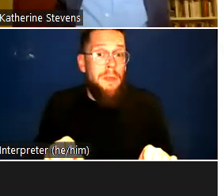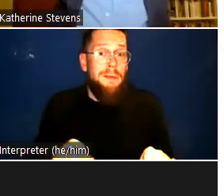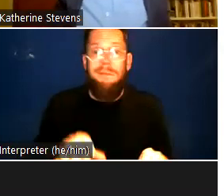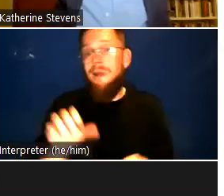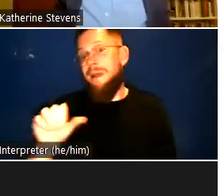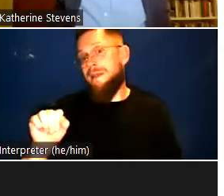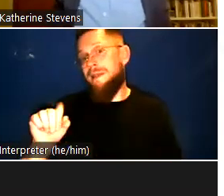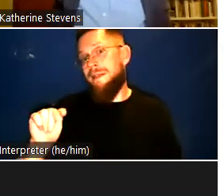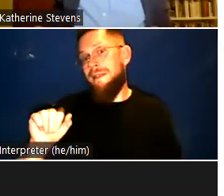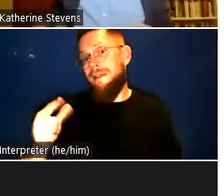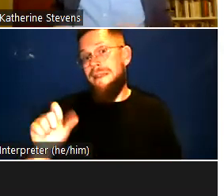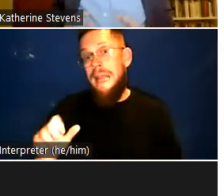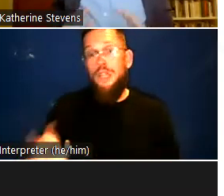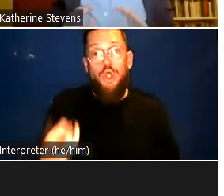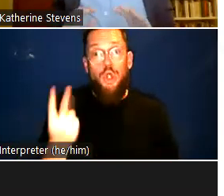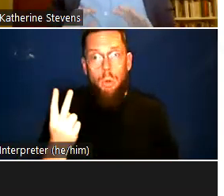3-year project.